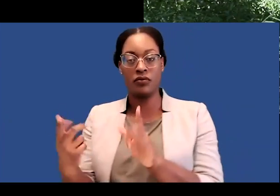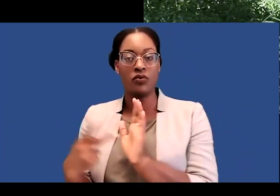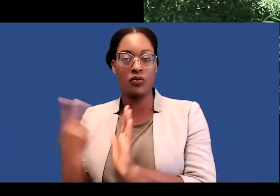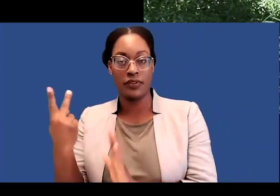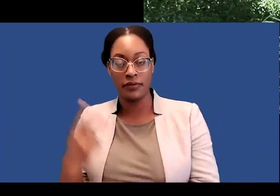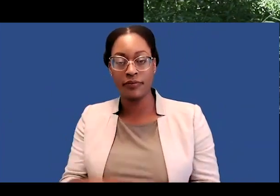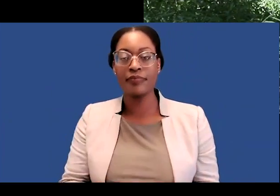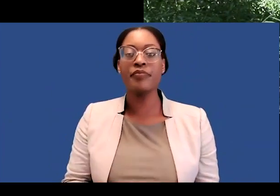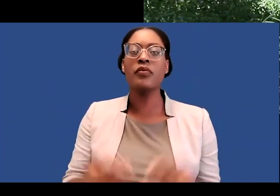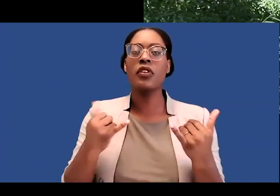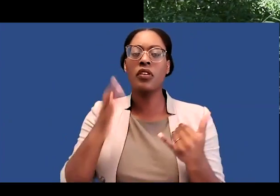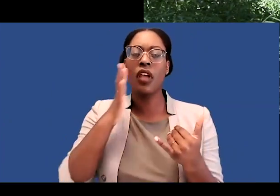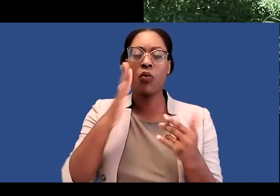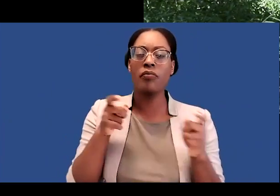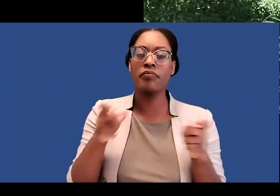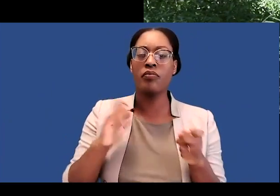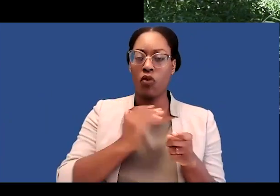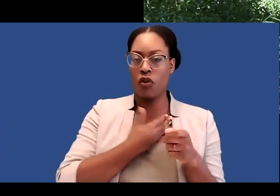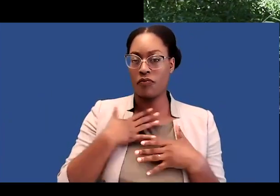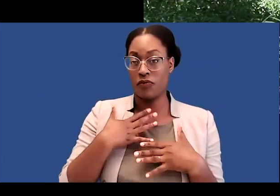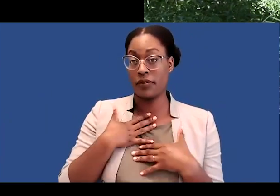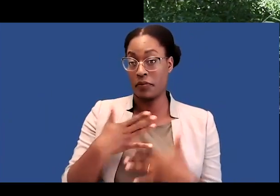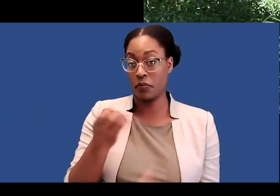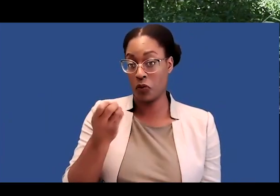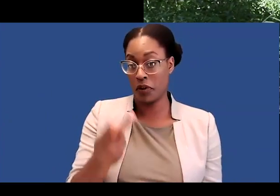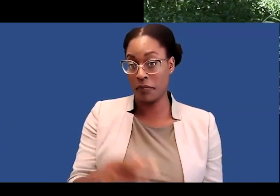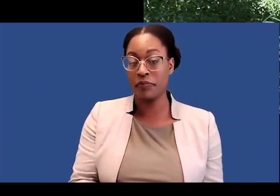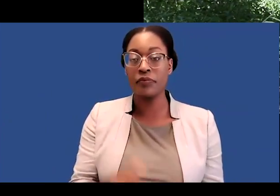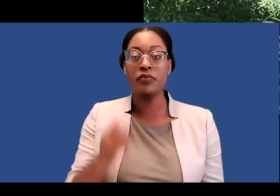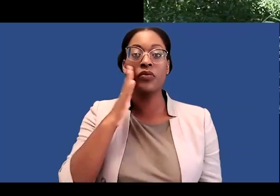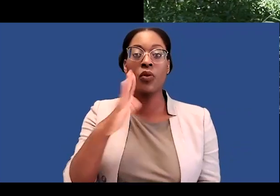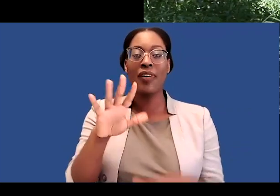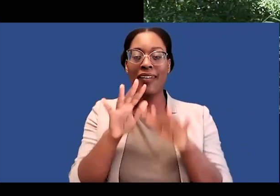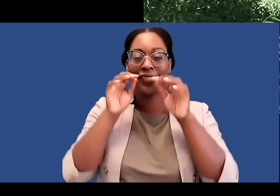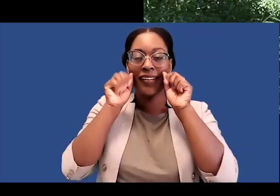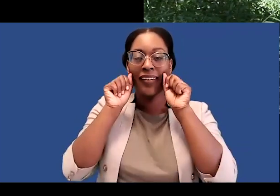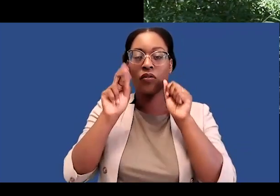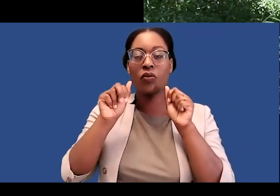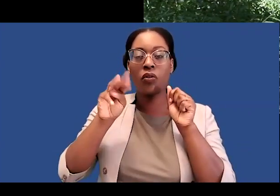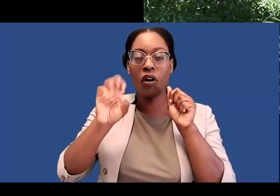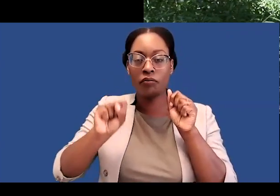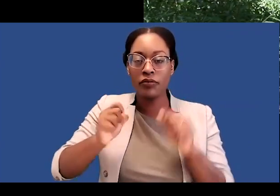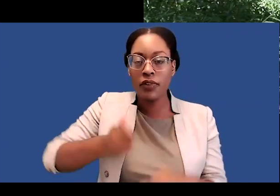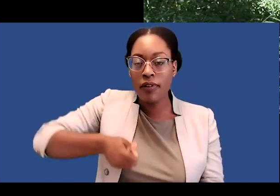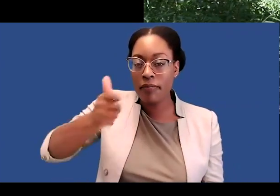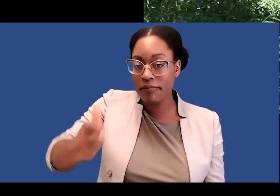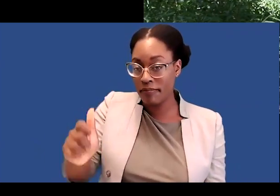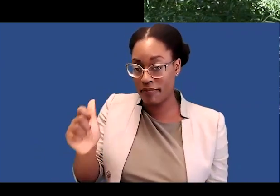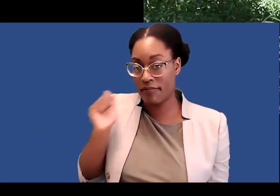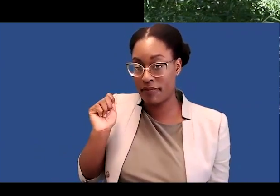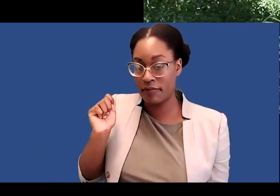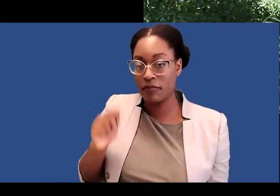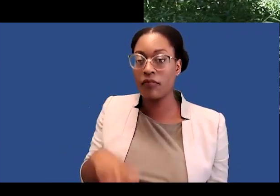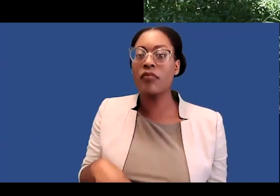begin to regulate our breathing now. After that, we're going to slow down. So we're going to inhale the arms up and back. I'll